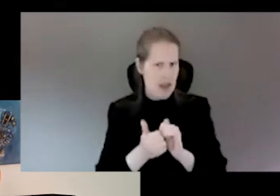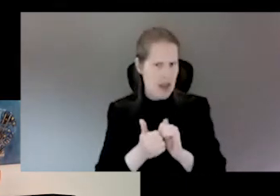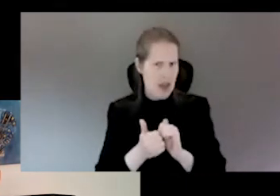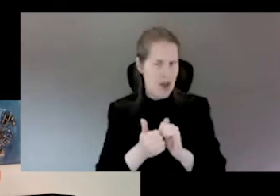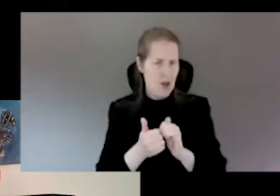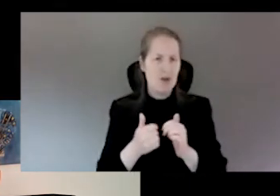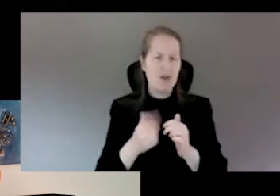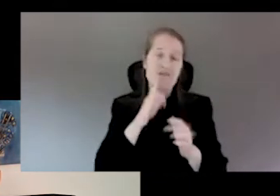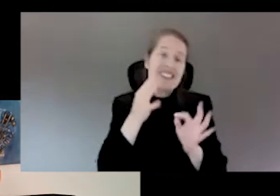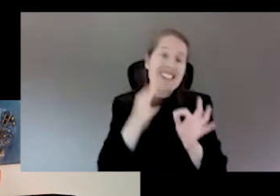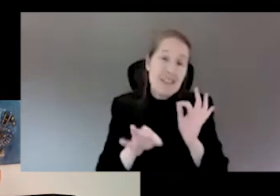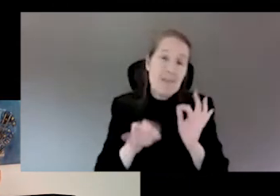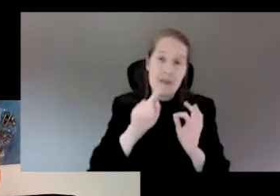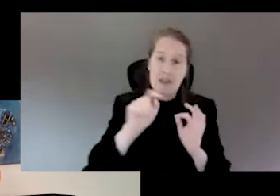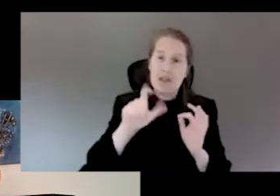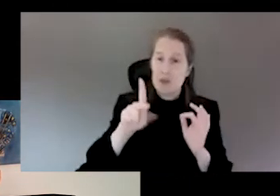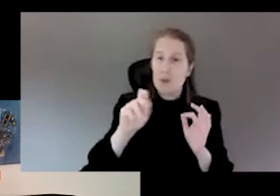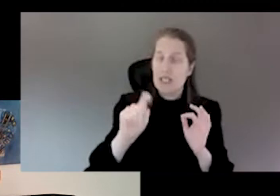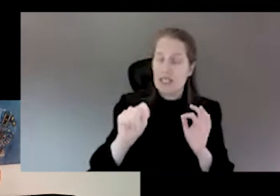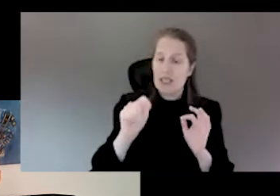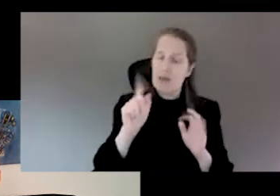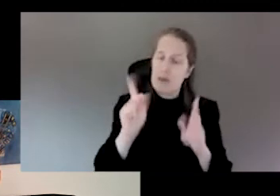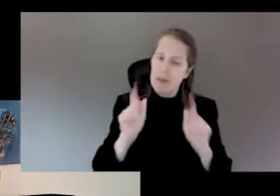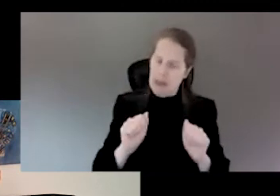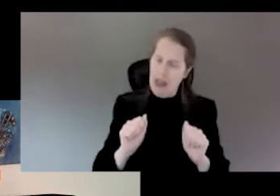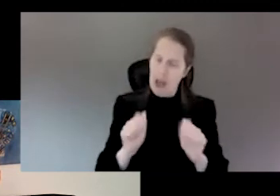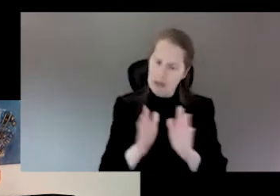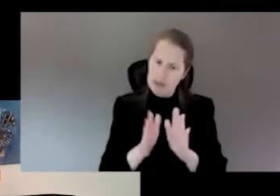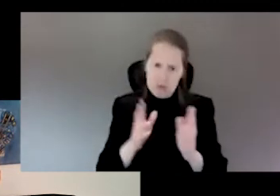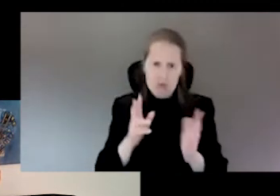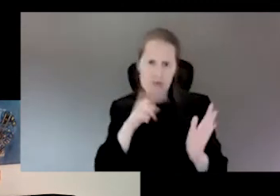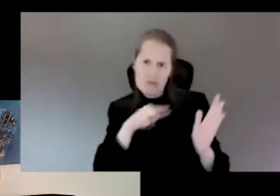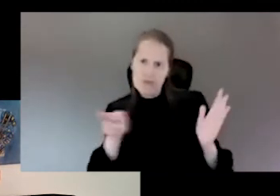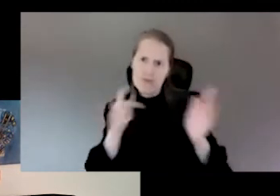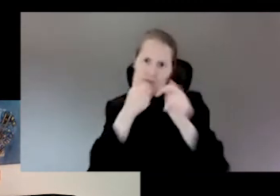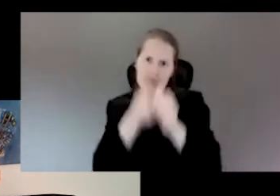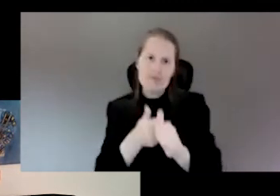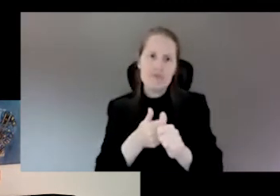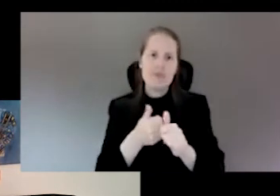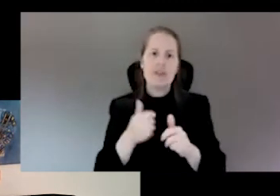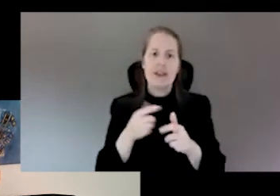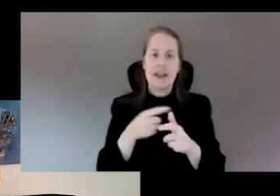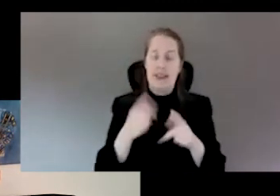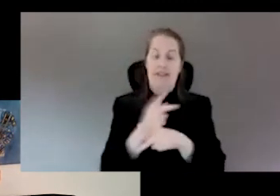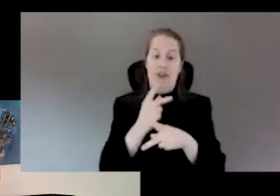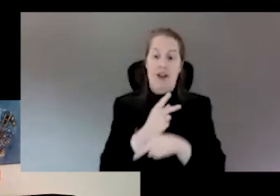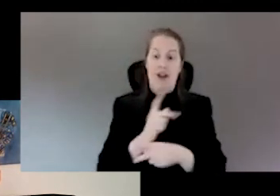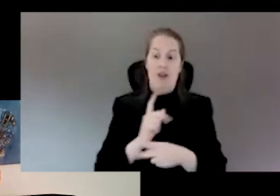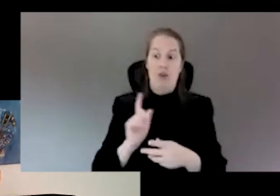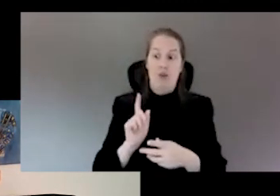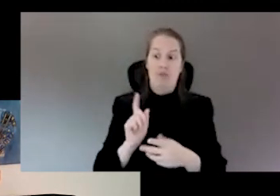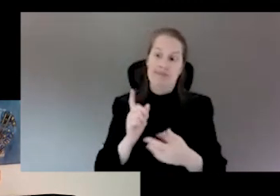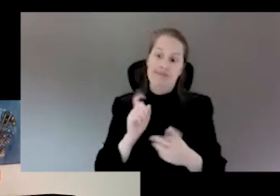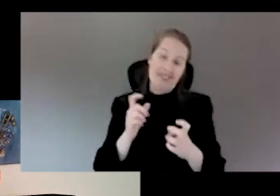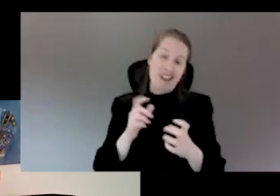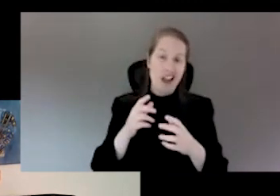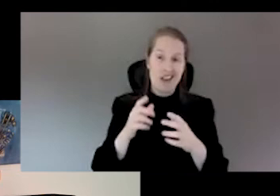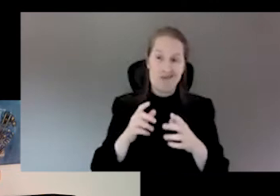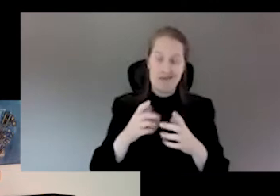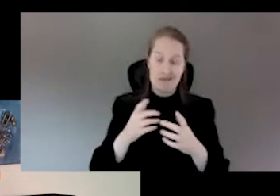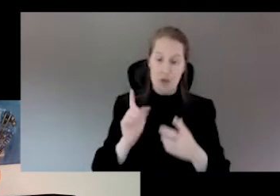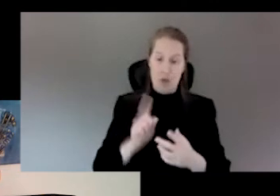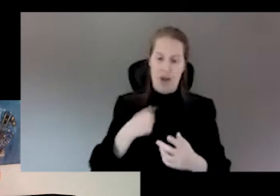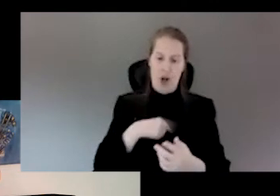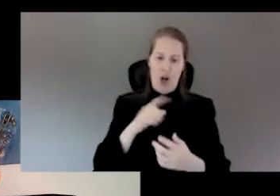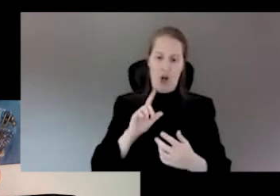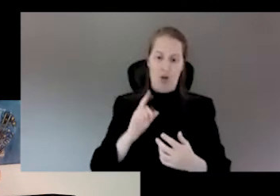simple toolkit for folks to use, and sort of a scaling on how to figure out where they are within the scales of